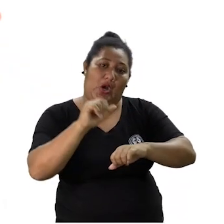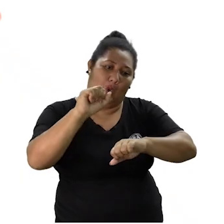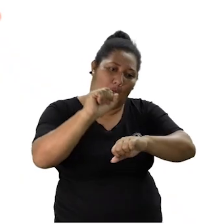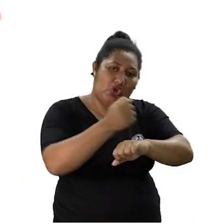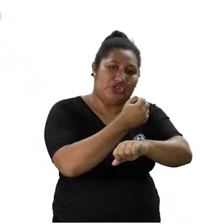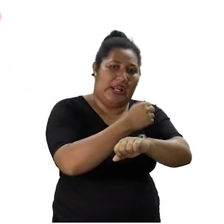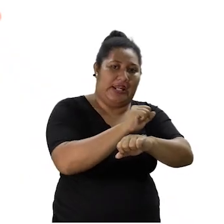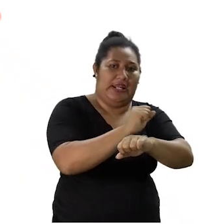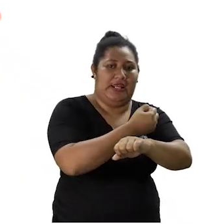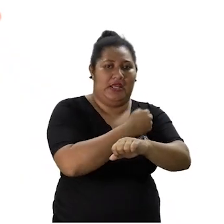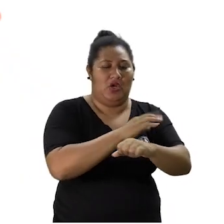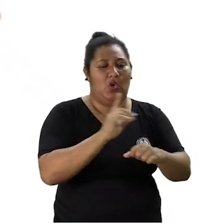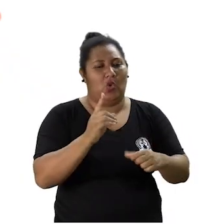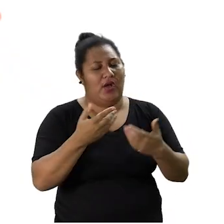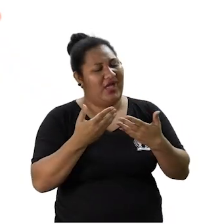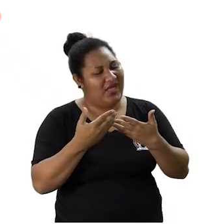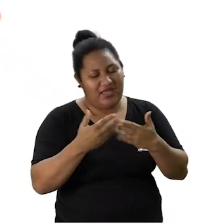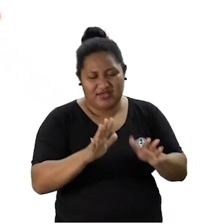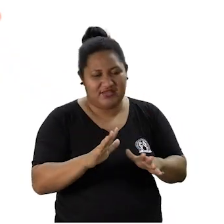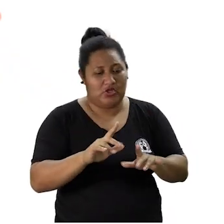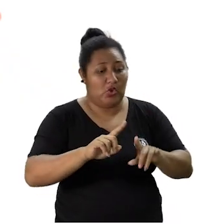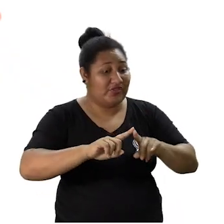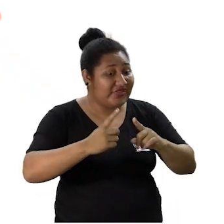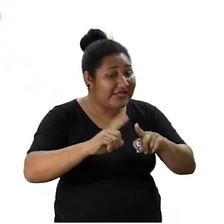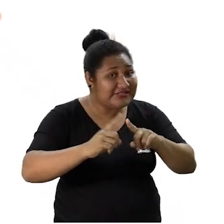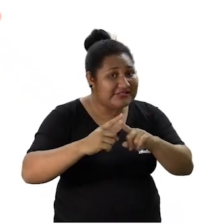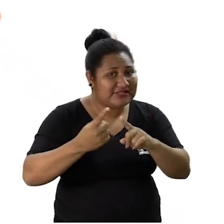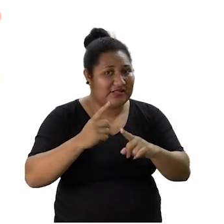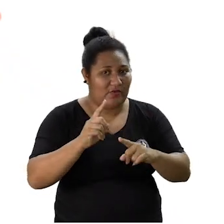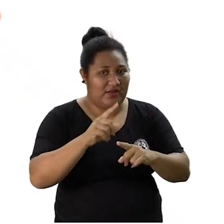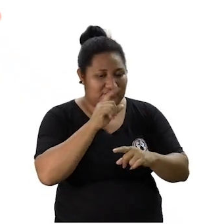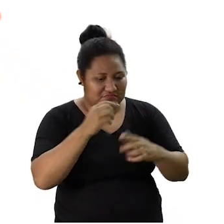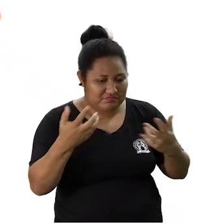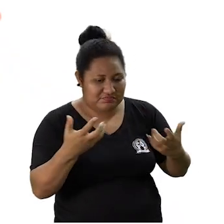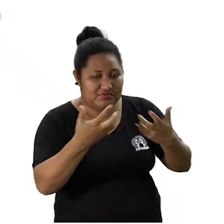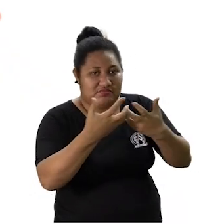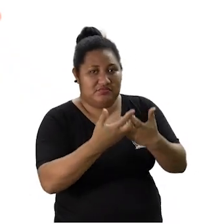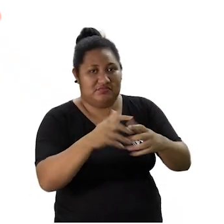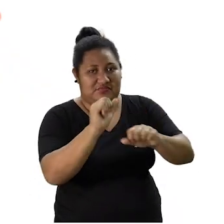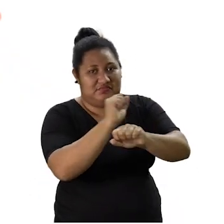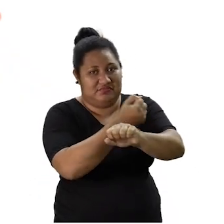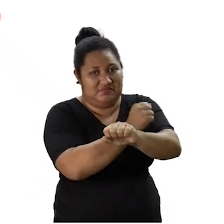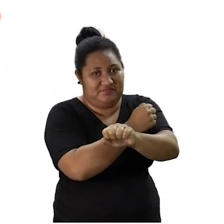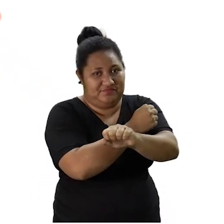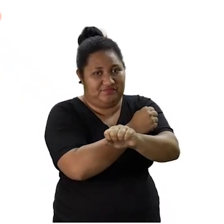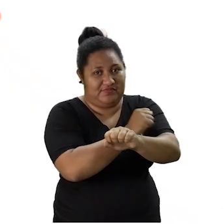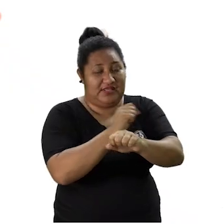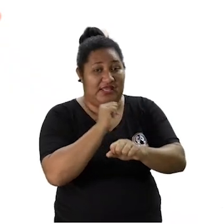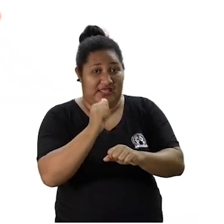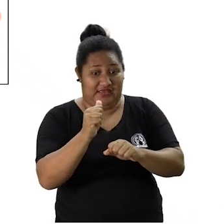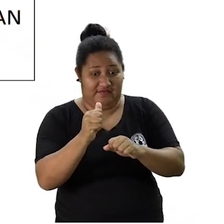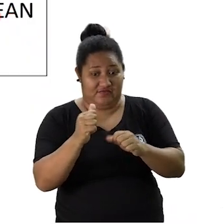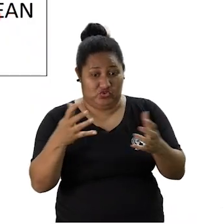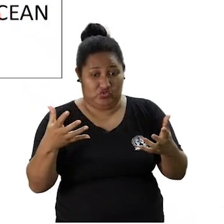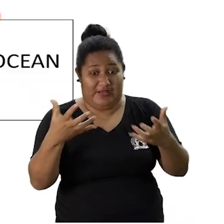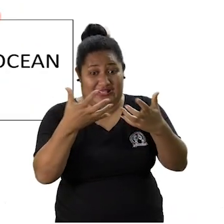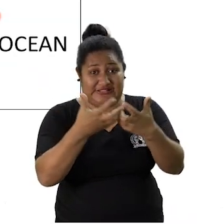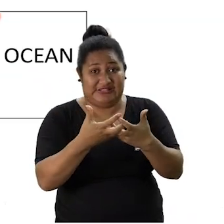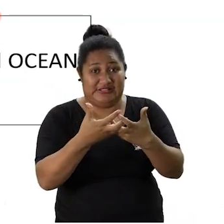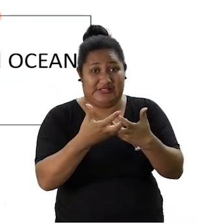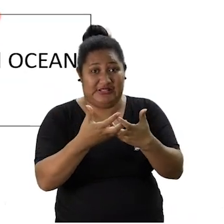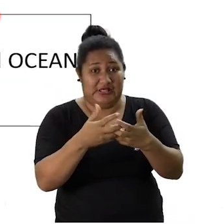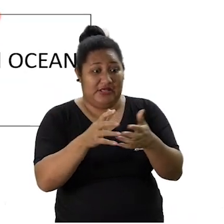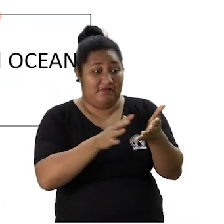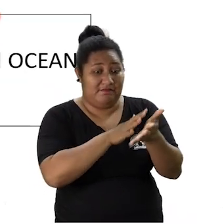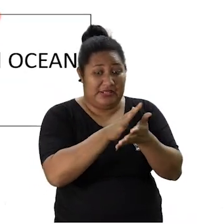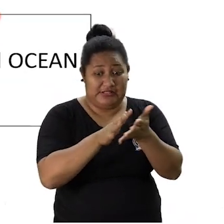Or anything or things that are related to the sea and ocean. Atu whaatasi la ia